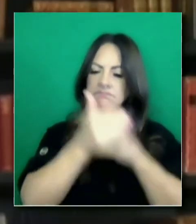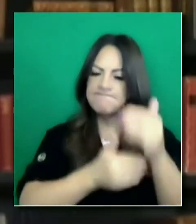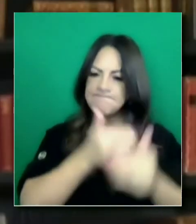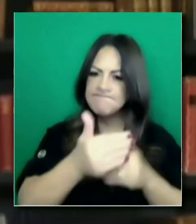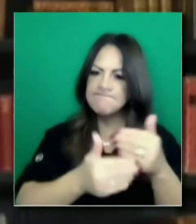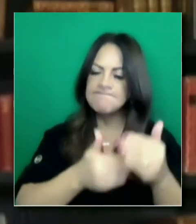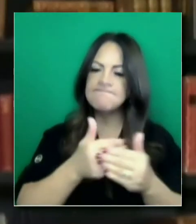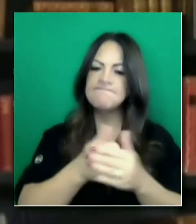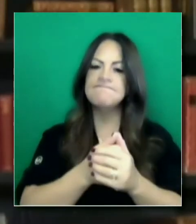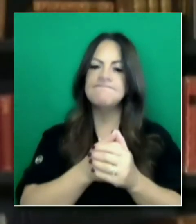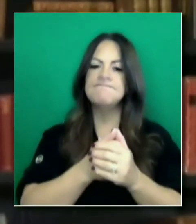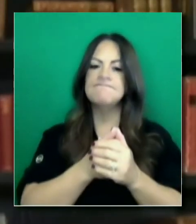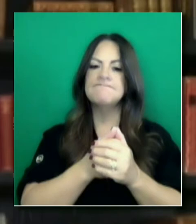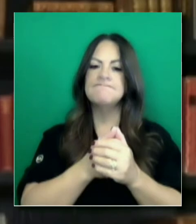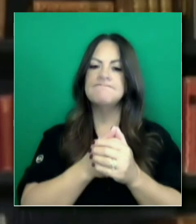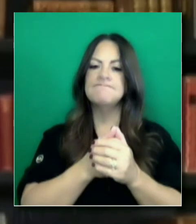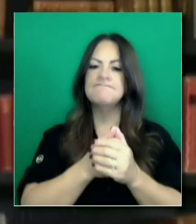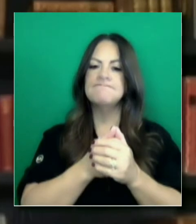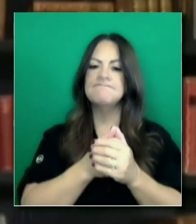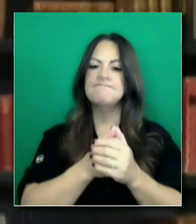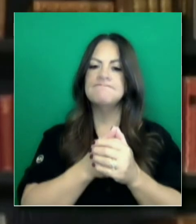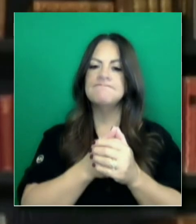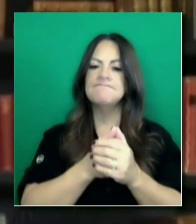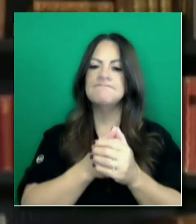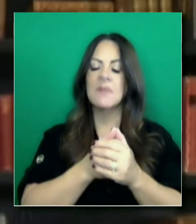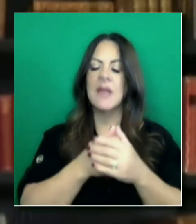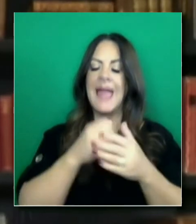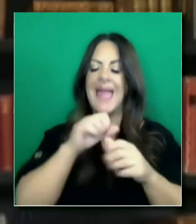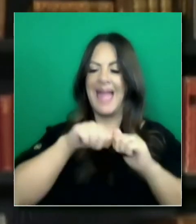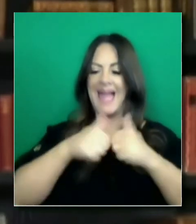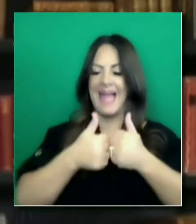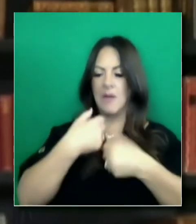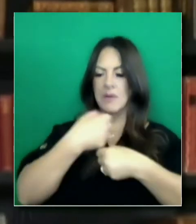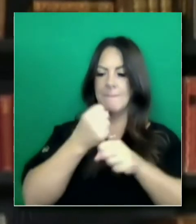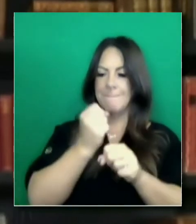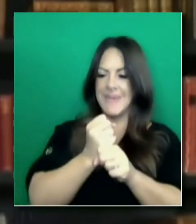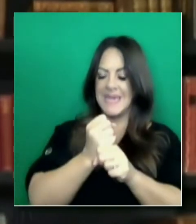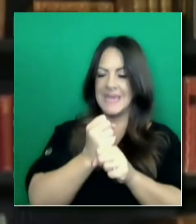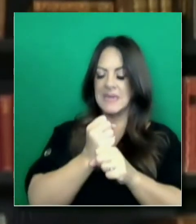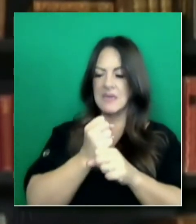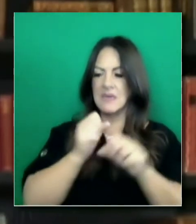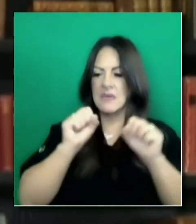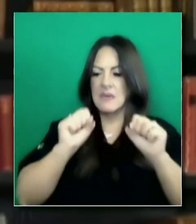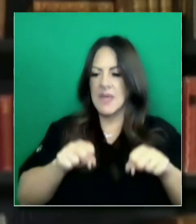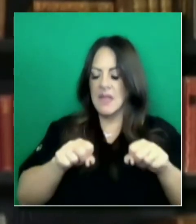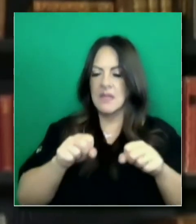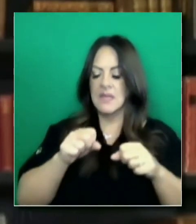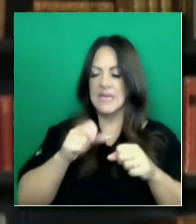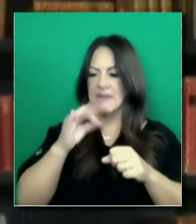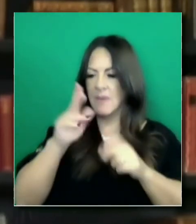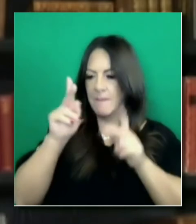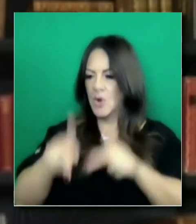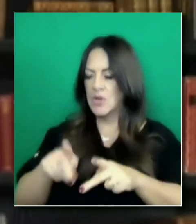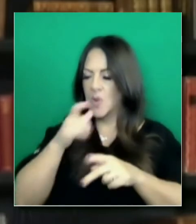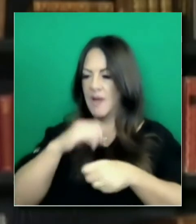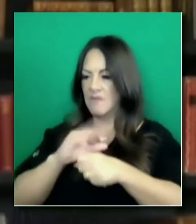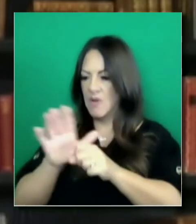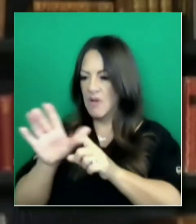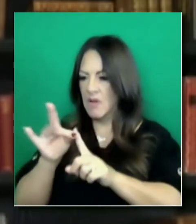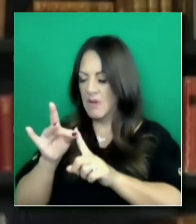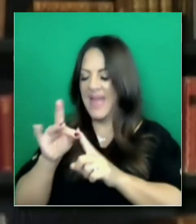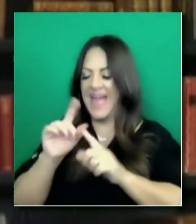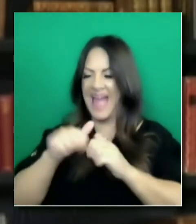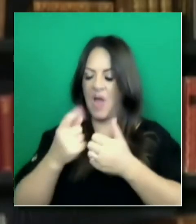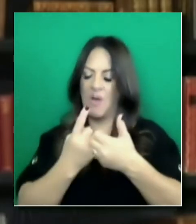of capacity building within the system, in terms of isolation and quarantine, in terms of surge